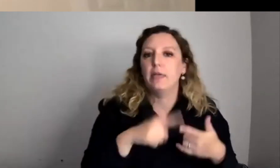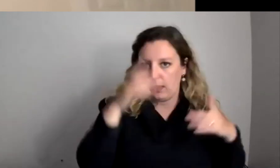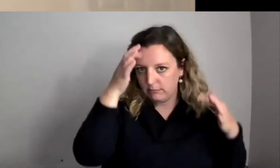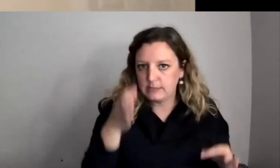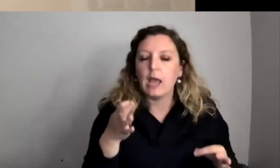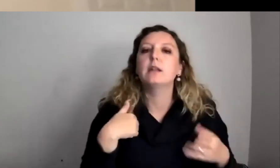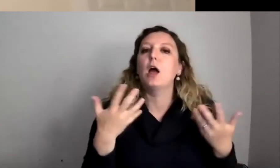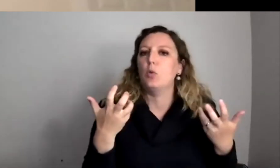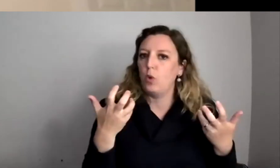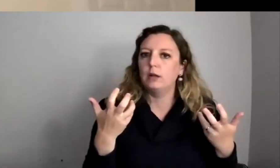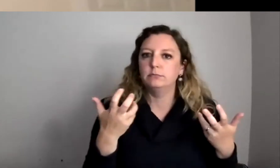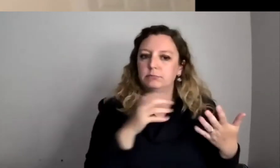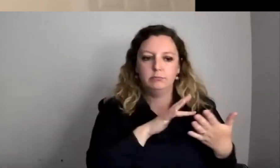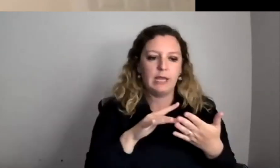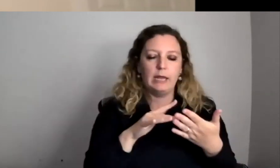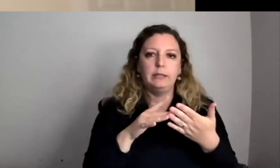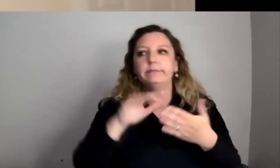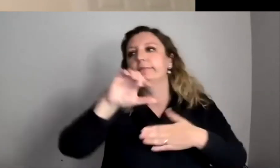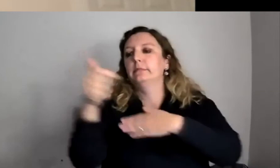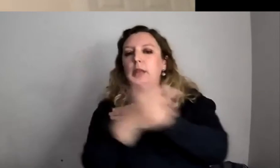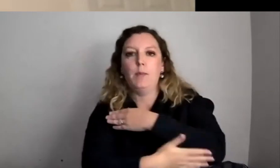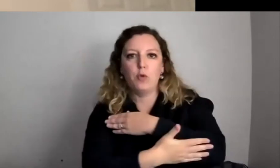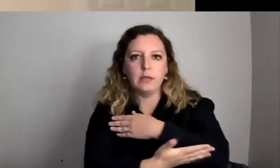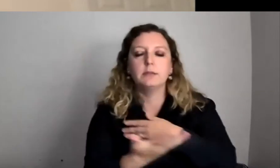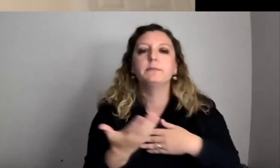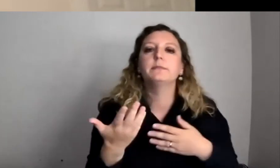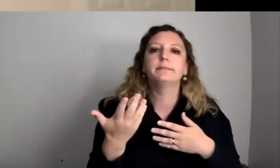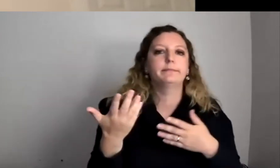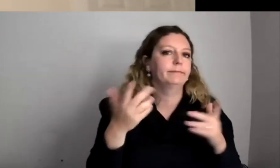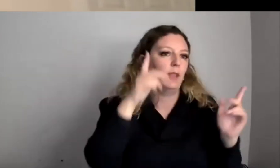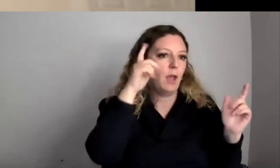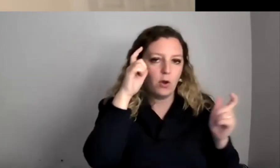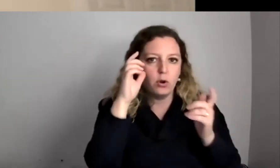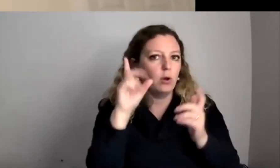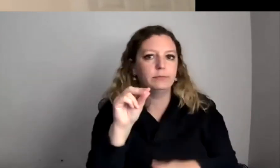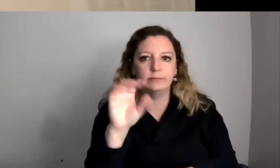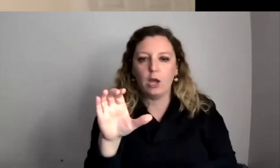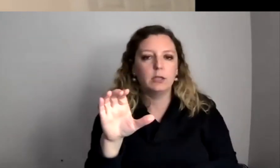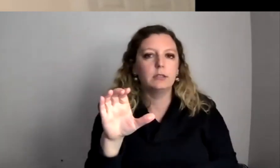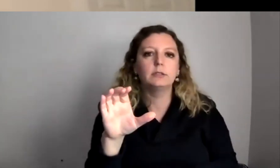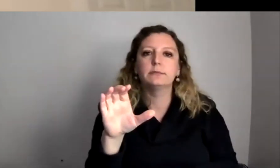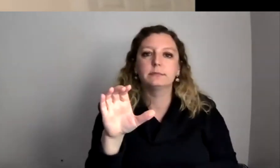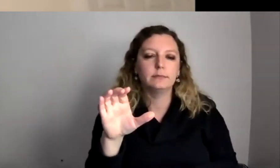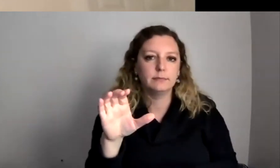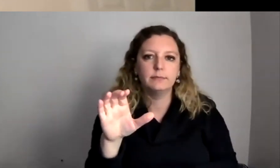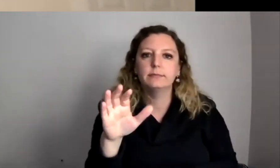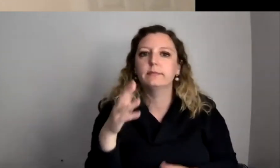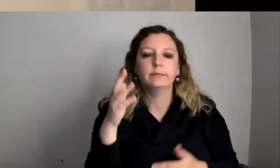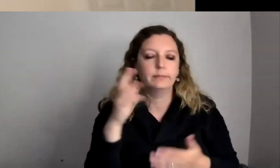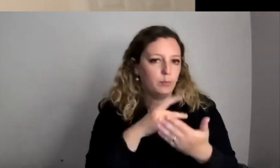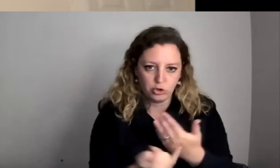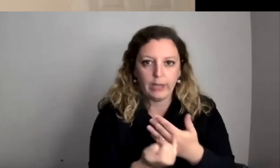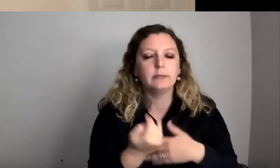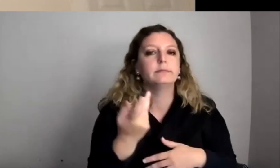was photojournalism, and I just decided I wanted to do a study abroad and do a photo documentary